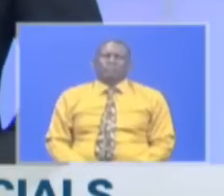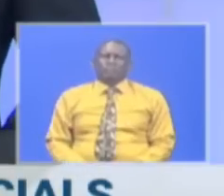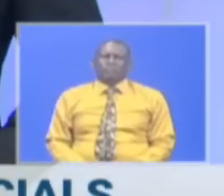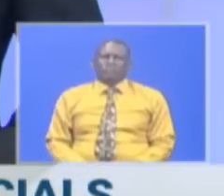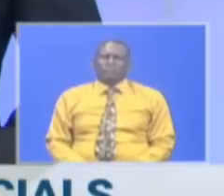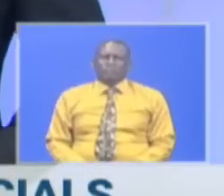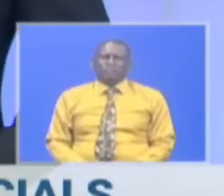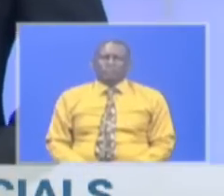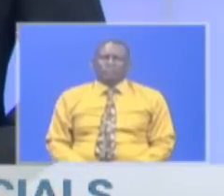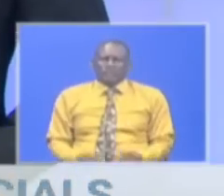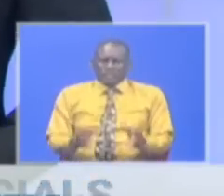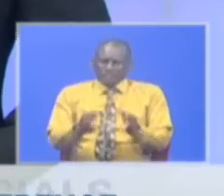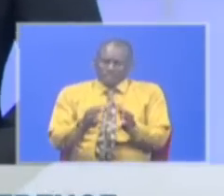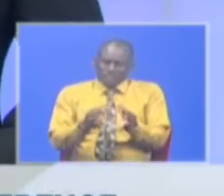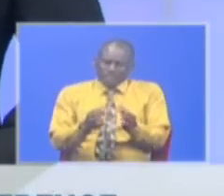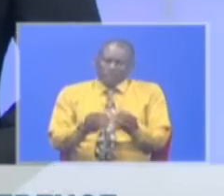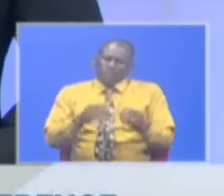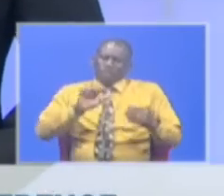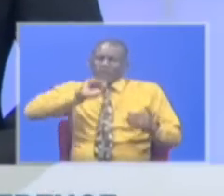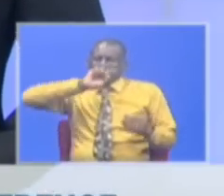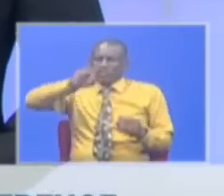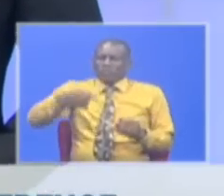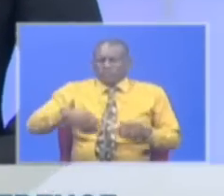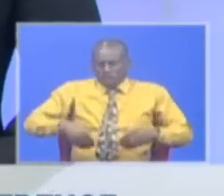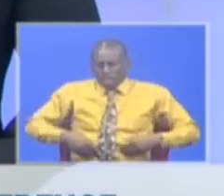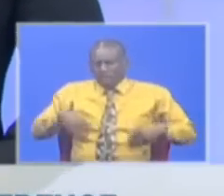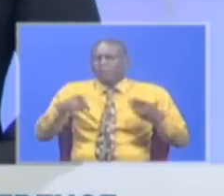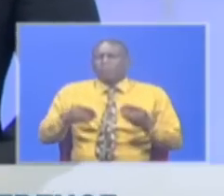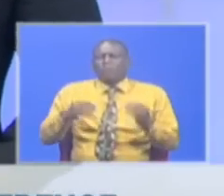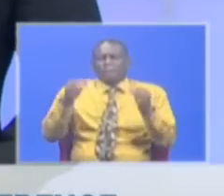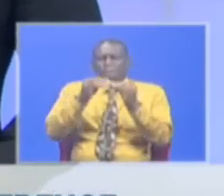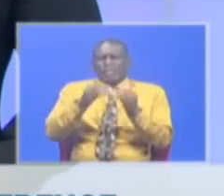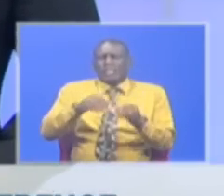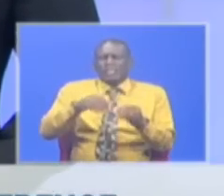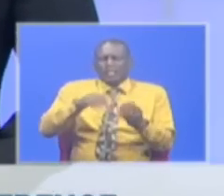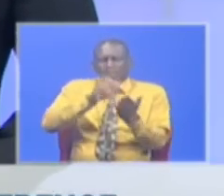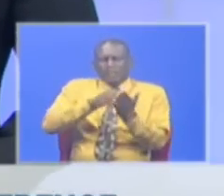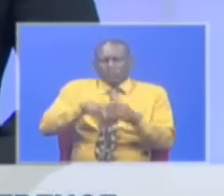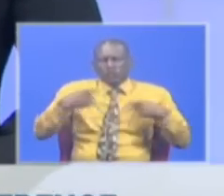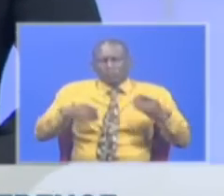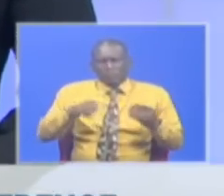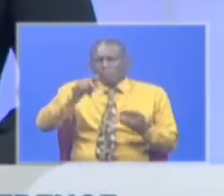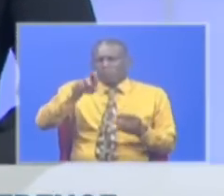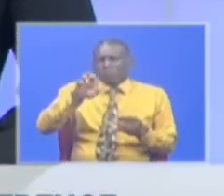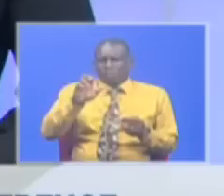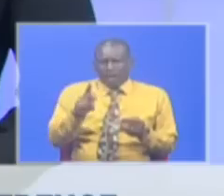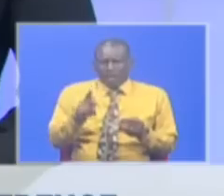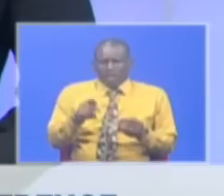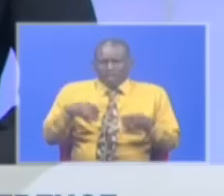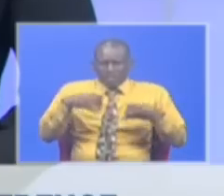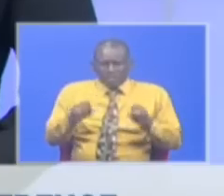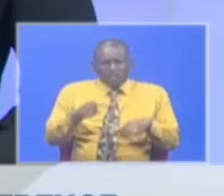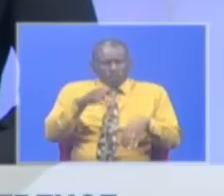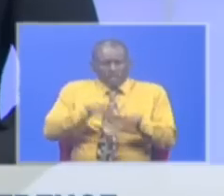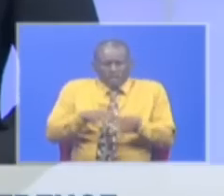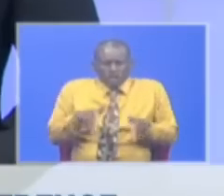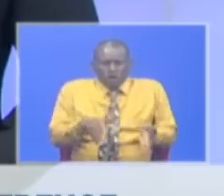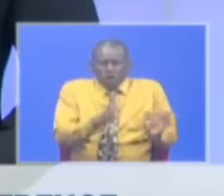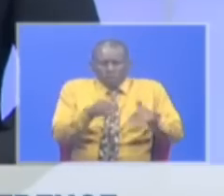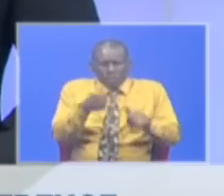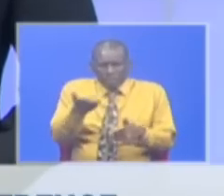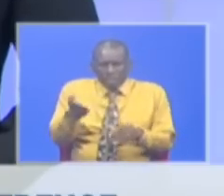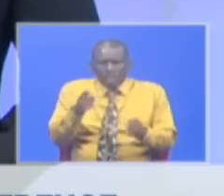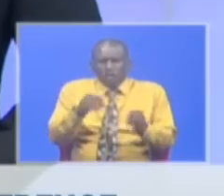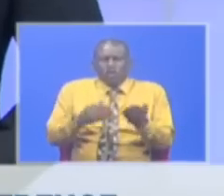An estimated 5,000 young people converged at the Machakos People's Park in a bid to tap into the opportunities availed through the Youth